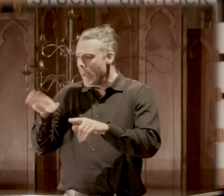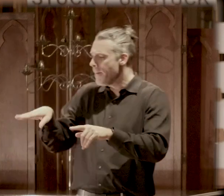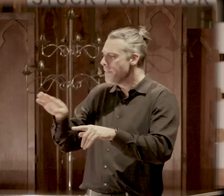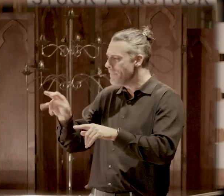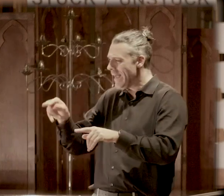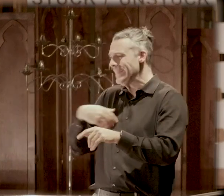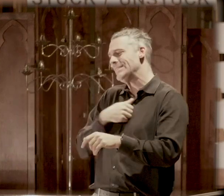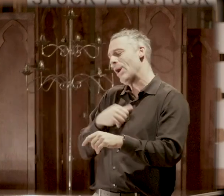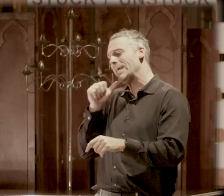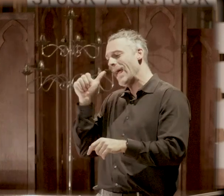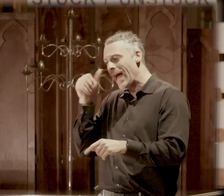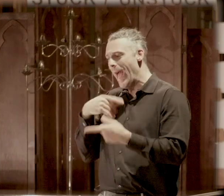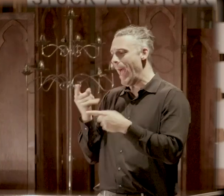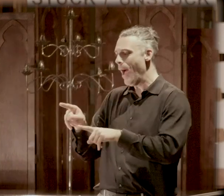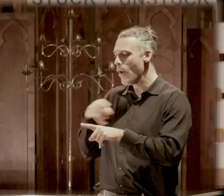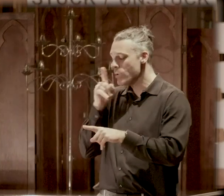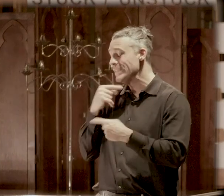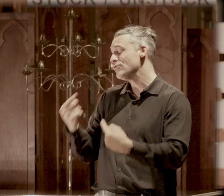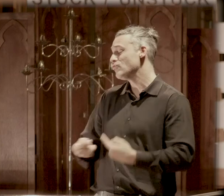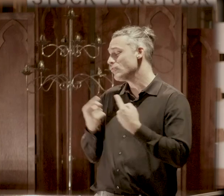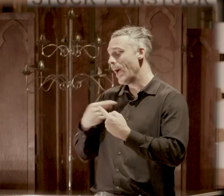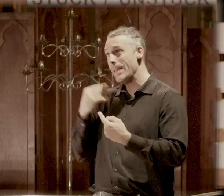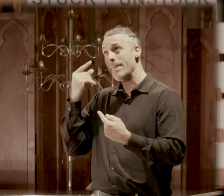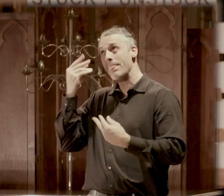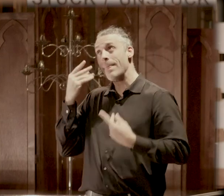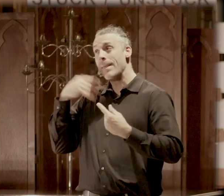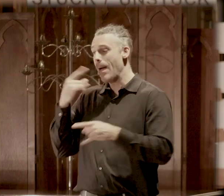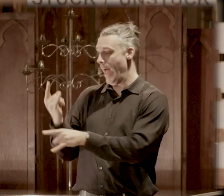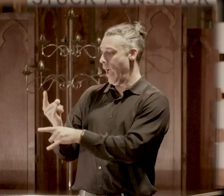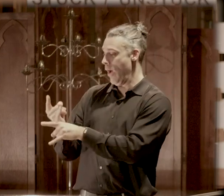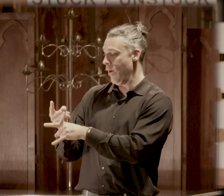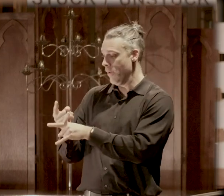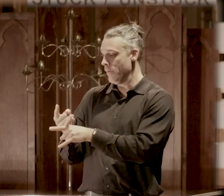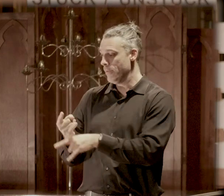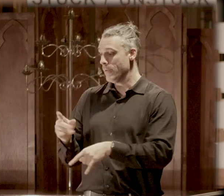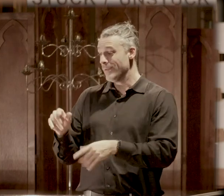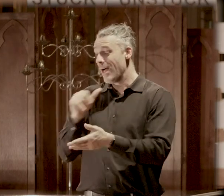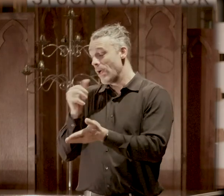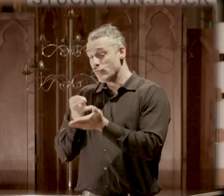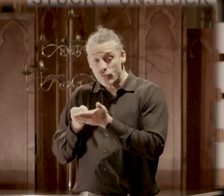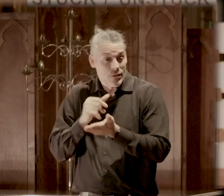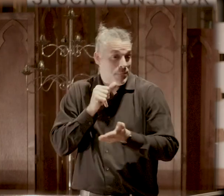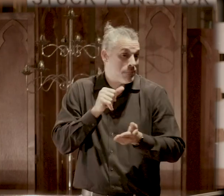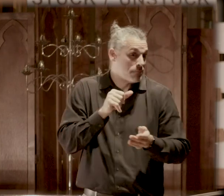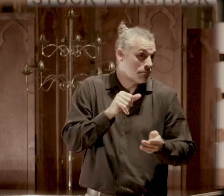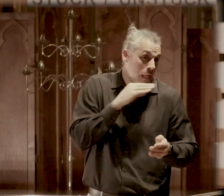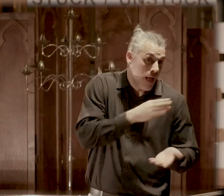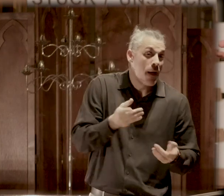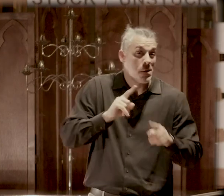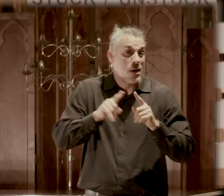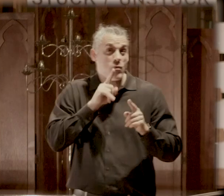I'm sorry about yesterday. I was having a hard time thinking about alcohol, which was not the complete truth, but not a complete